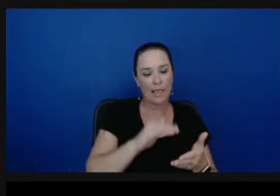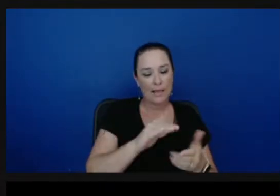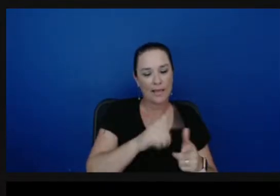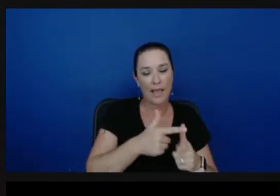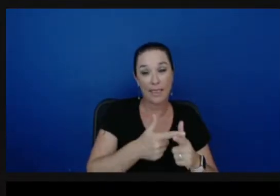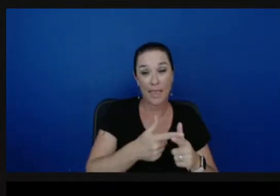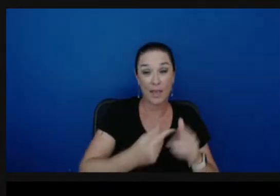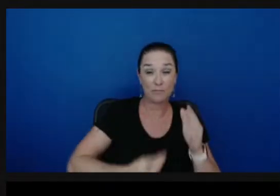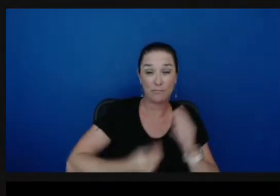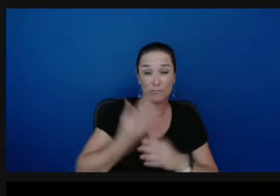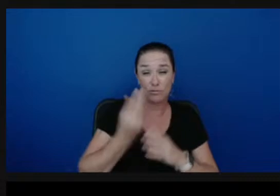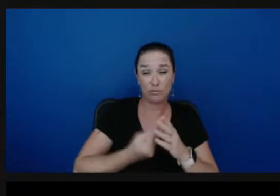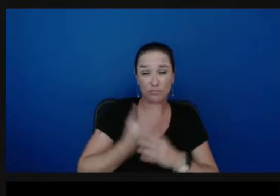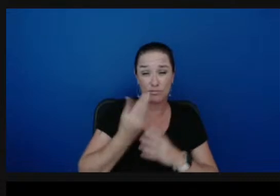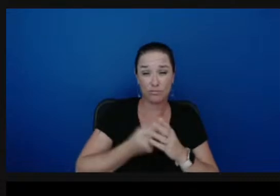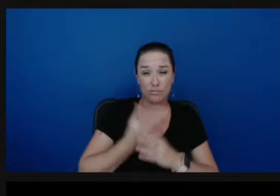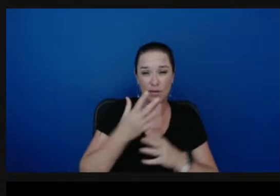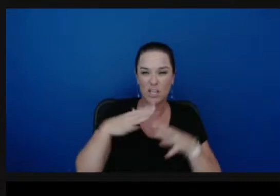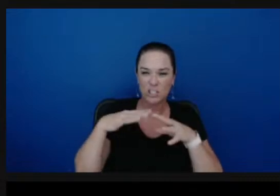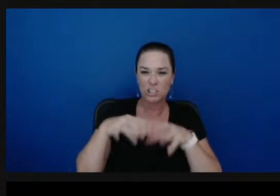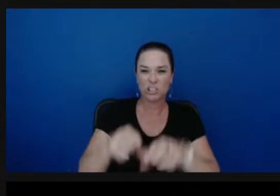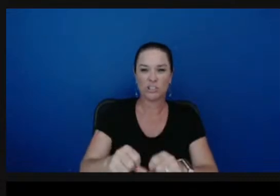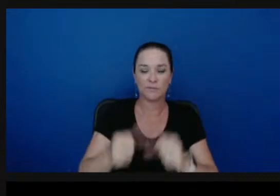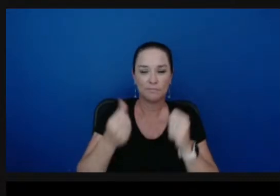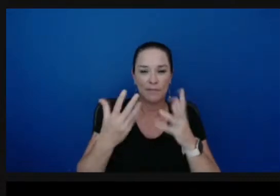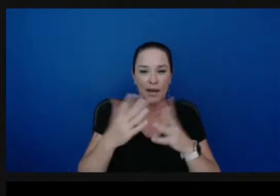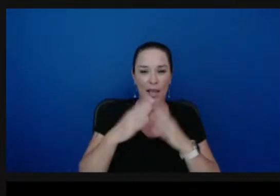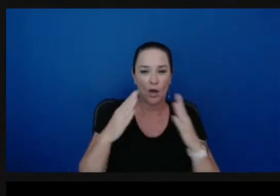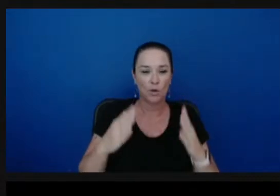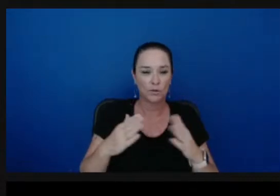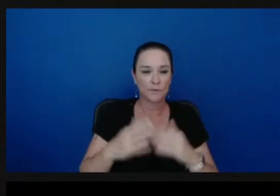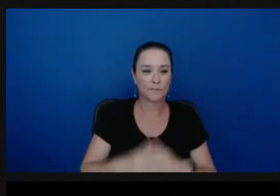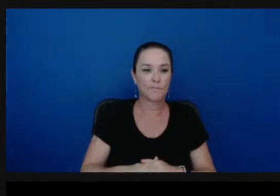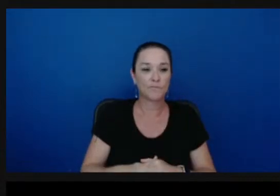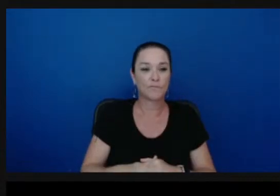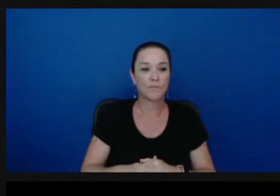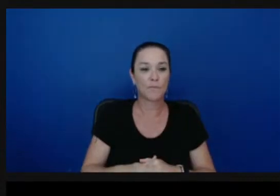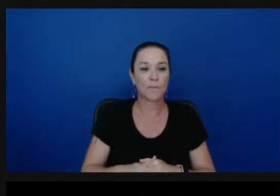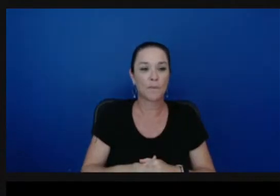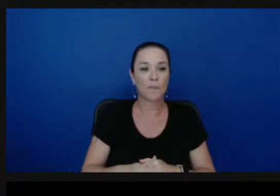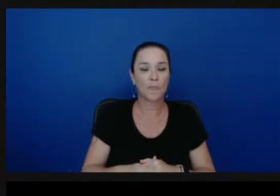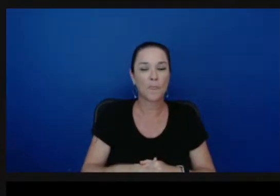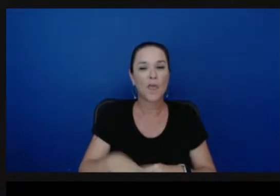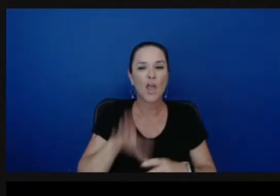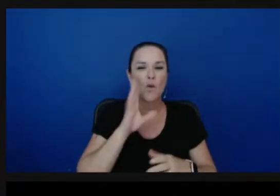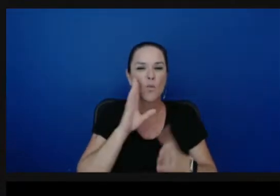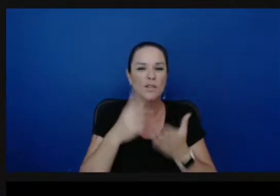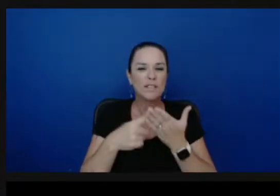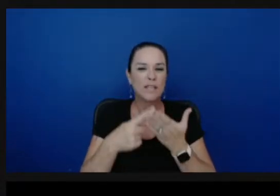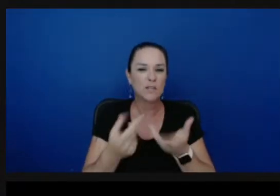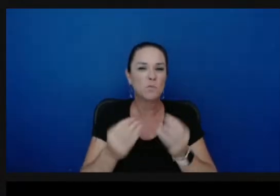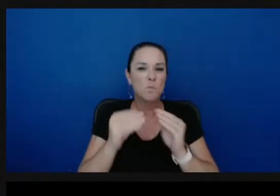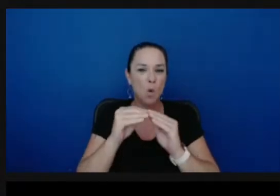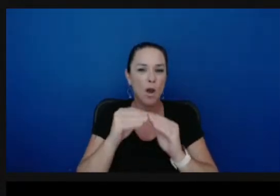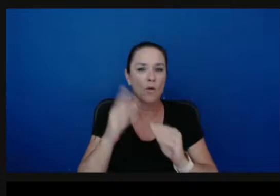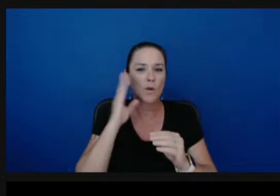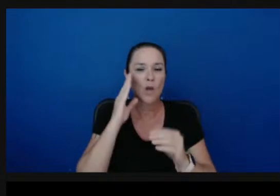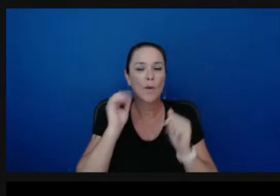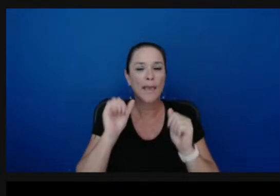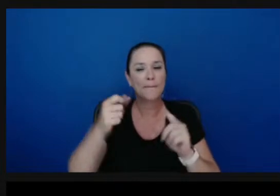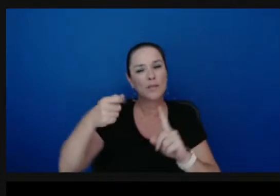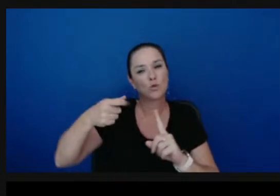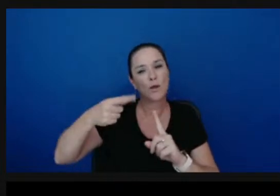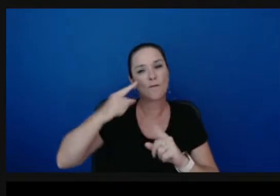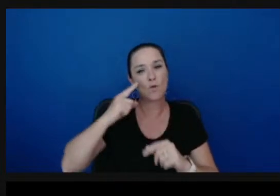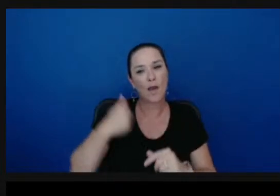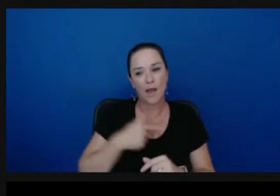out. So yeah, we will come back and circle this to this and treat it more fairly in the future. We know that this can be triggering sometimes, even for us,